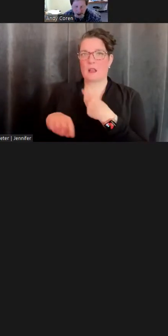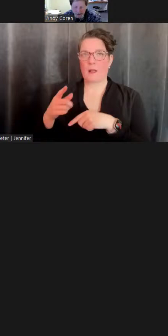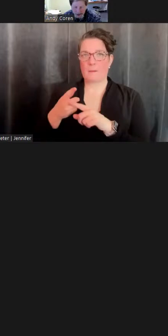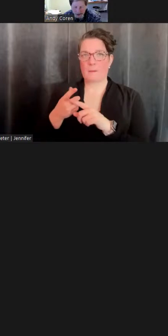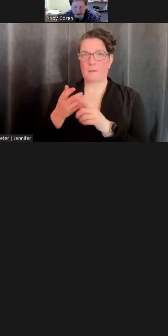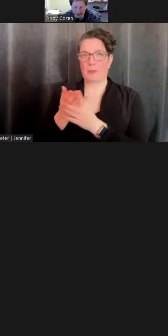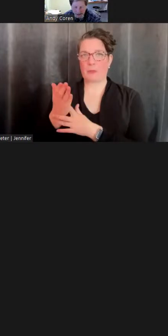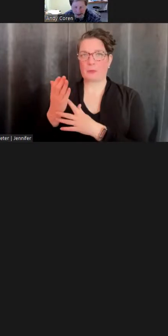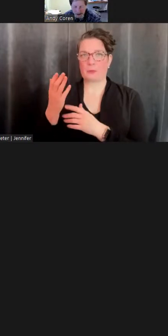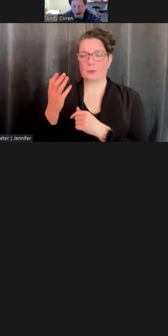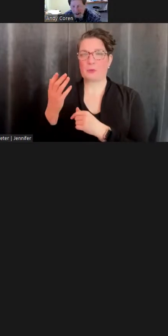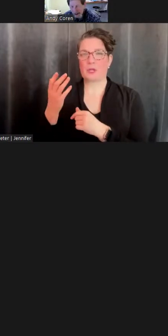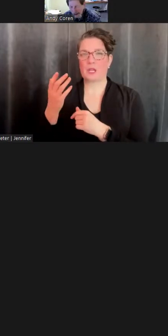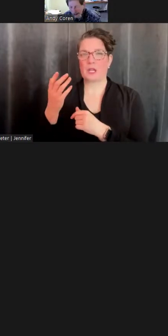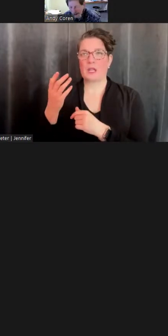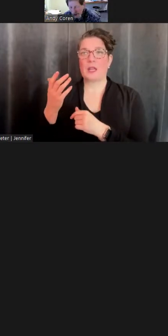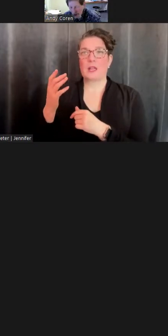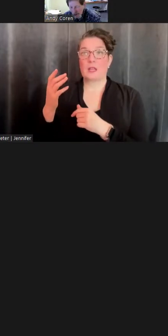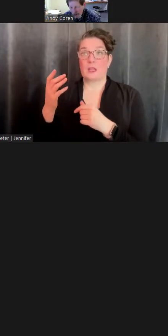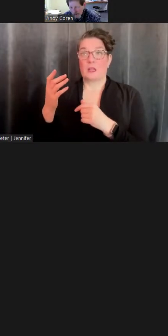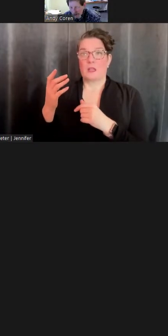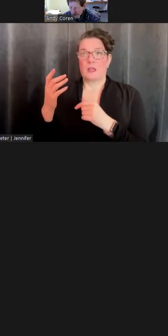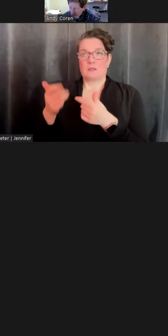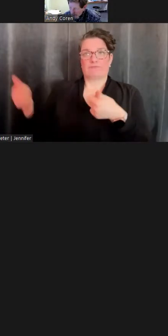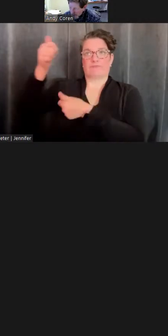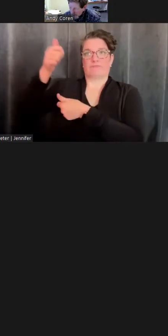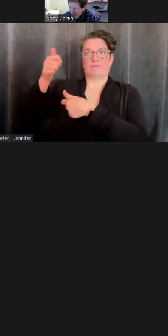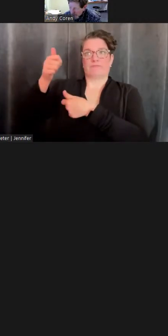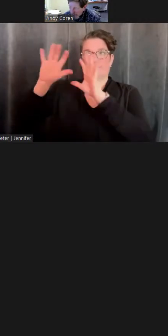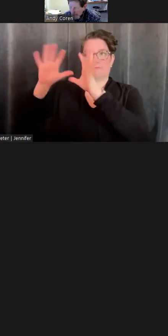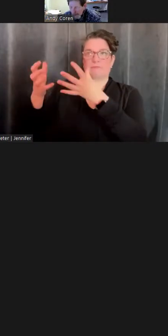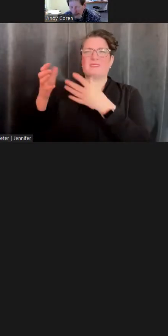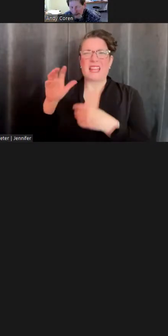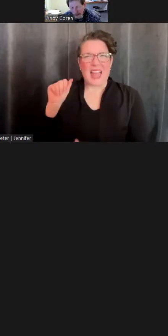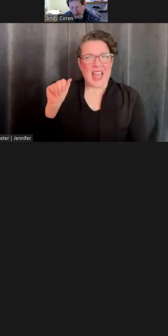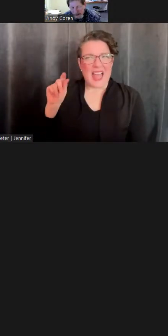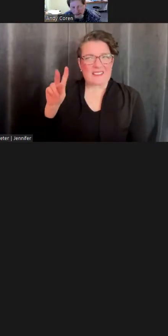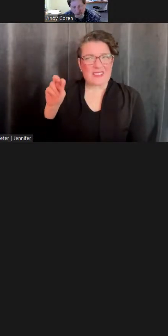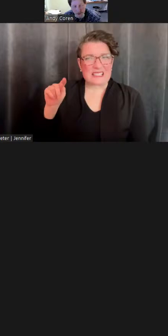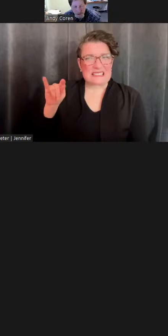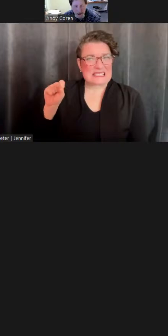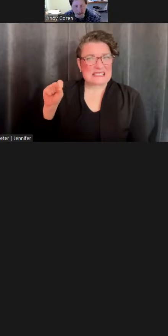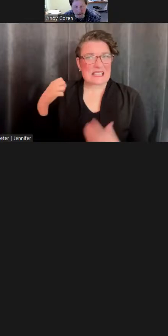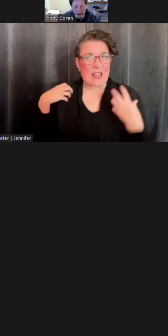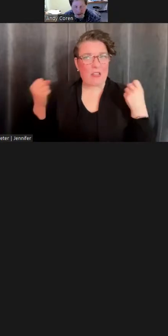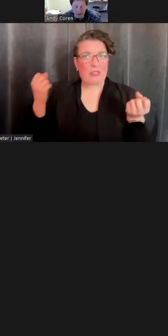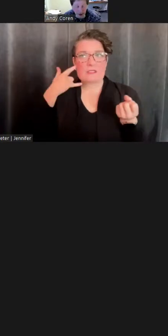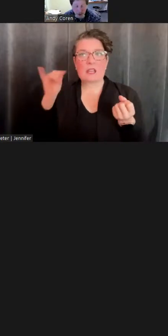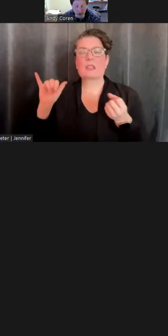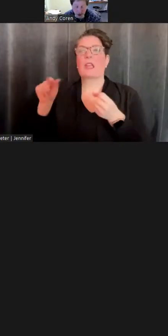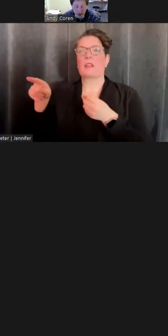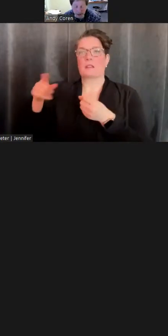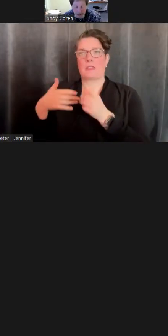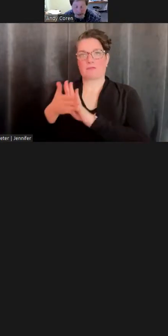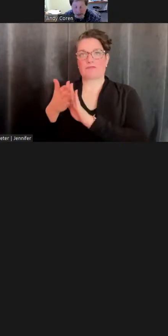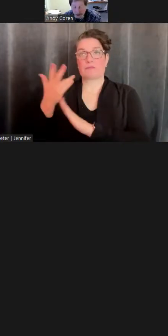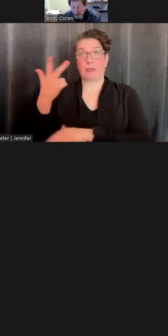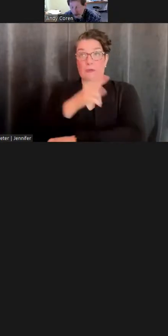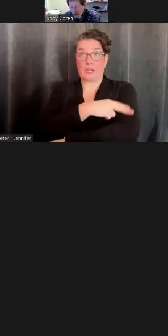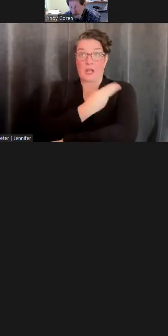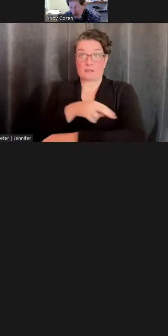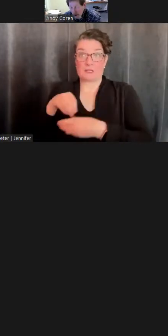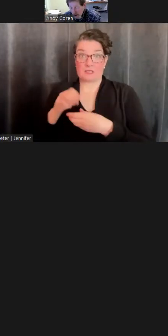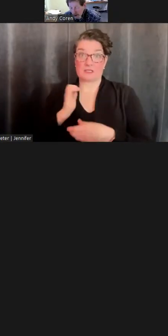3 hospitals in our county. And it's going to Adventist Health in Ukiah, and they can move it around, and they do with other medicines